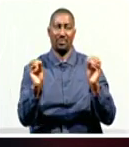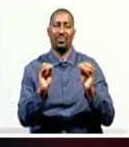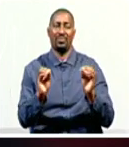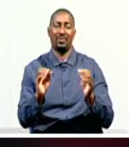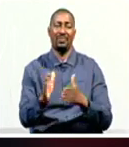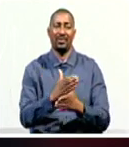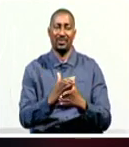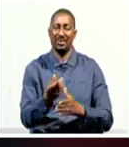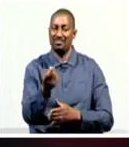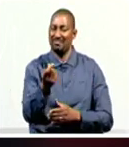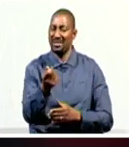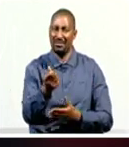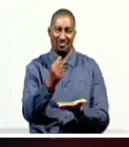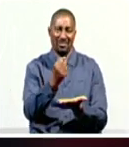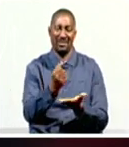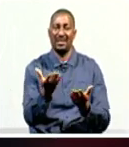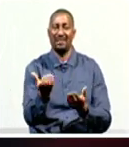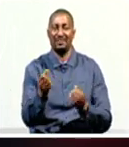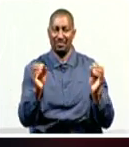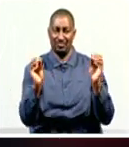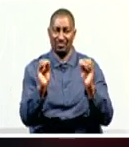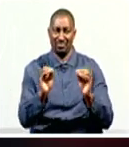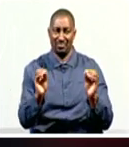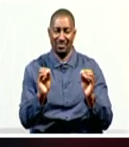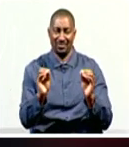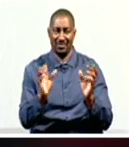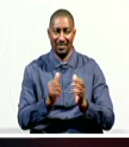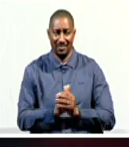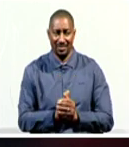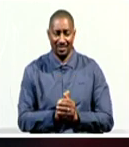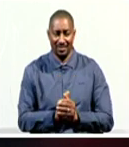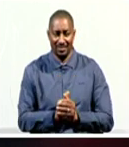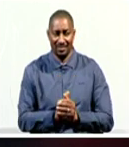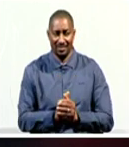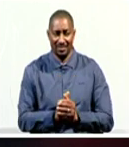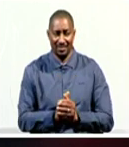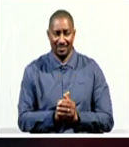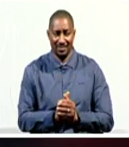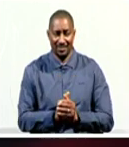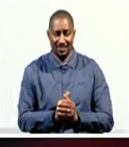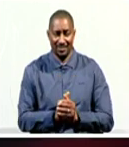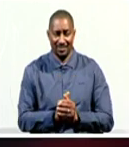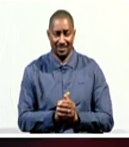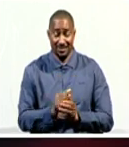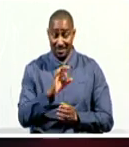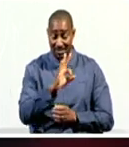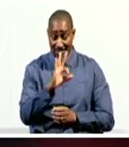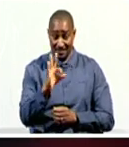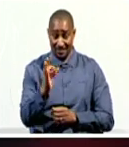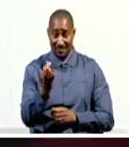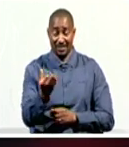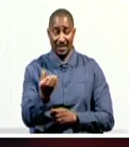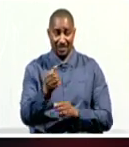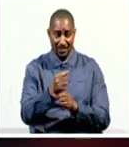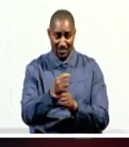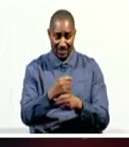HPP2, like I said, the plan is more granular. It's to the letter. So if there is a project, for example, a